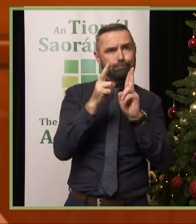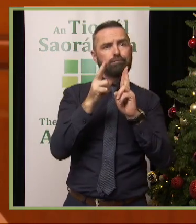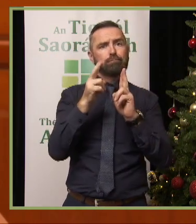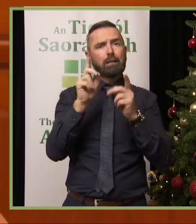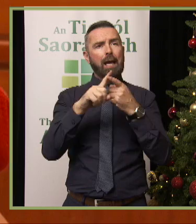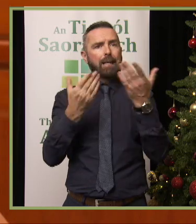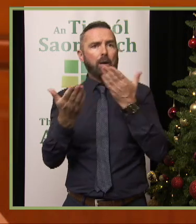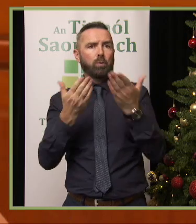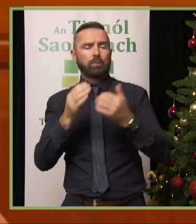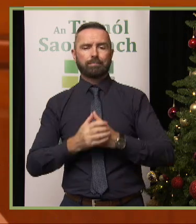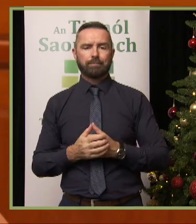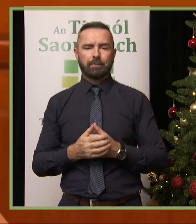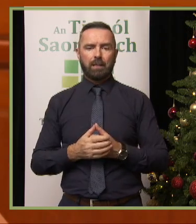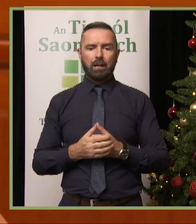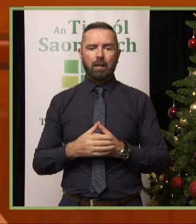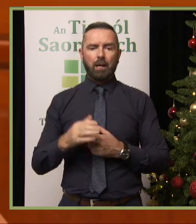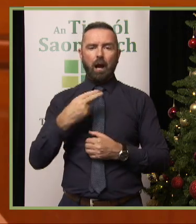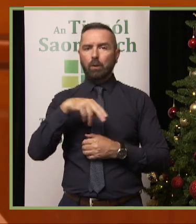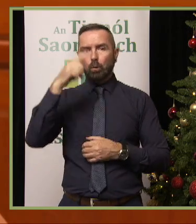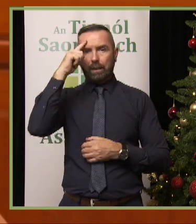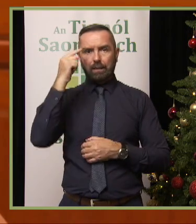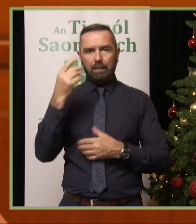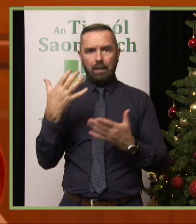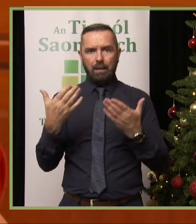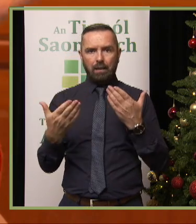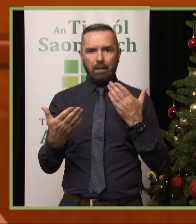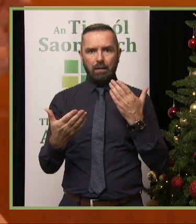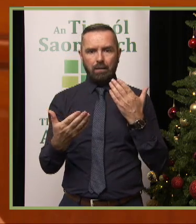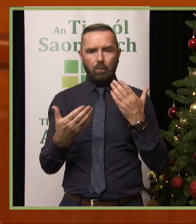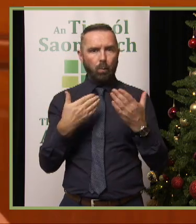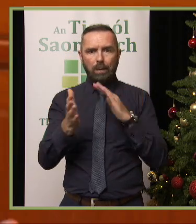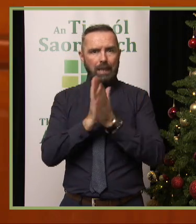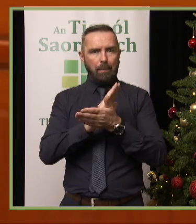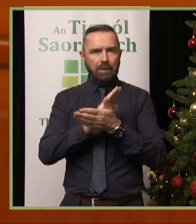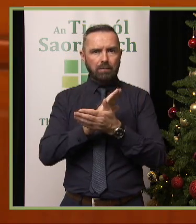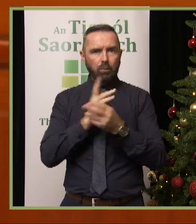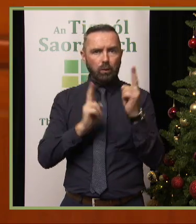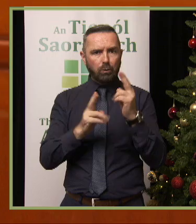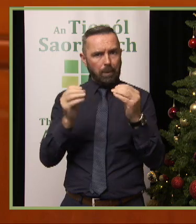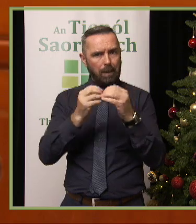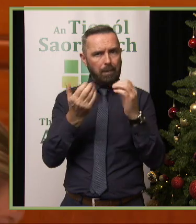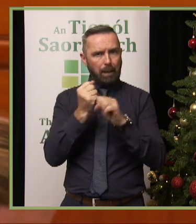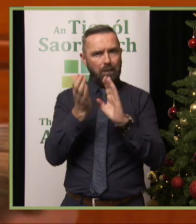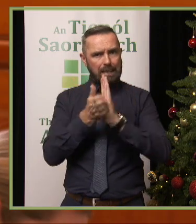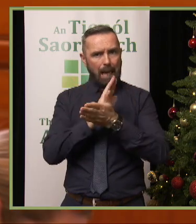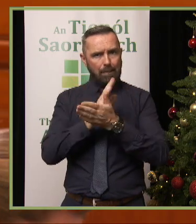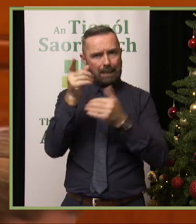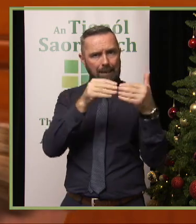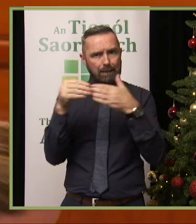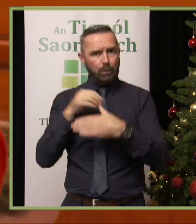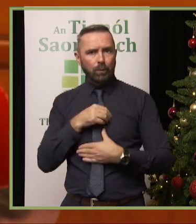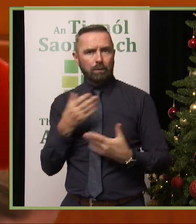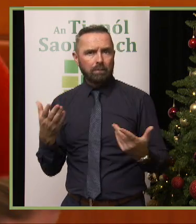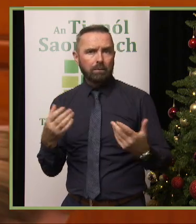I don't think we're actually setting out how drastic pesticides are what damage they're causing. Yeah, and I think it's